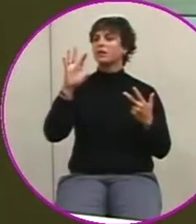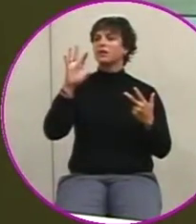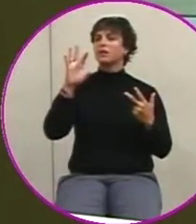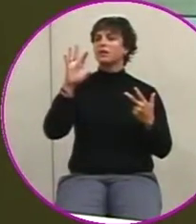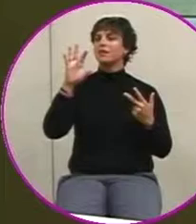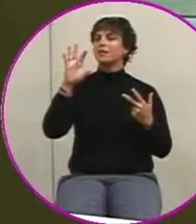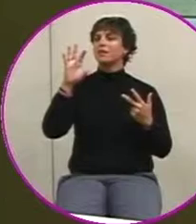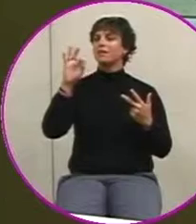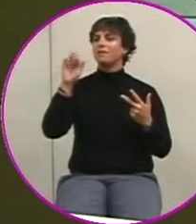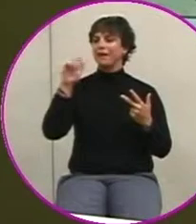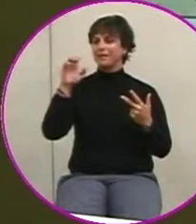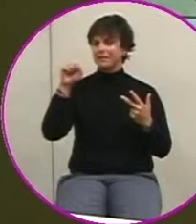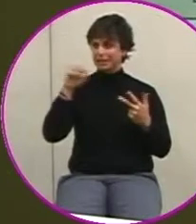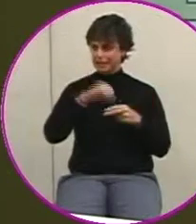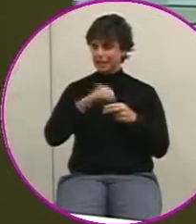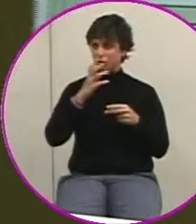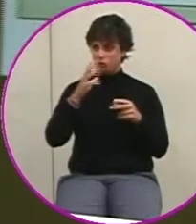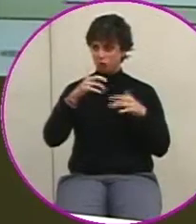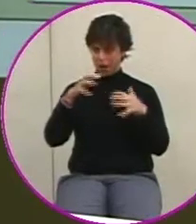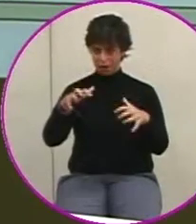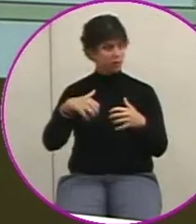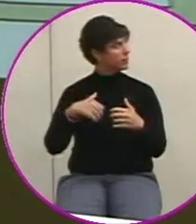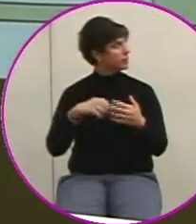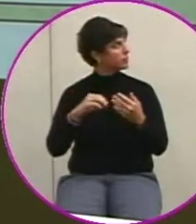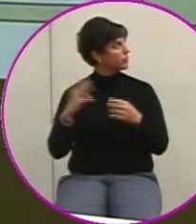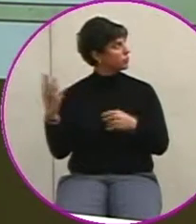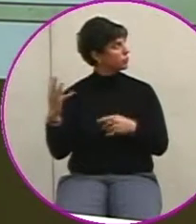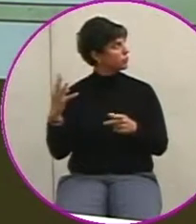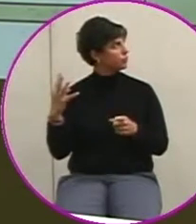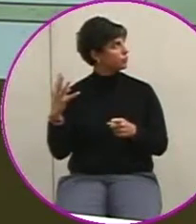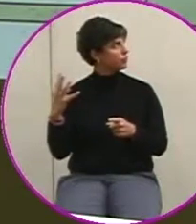Faces in the crowd. Number 4.